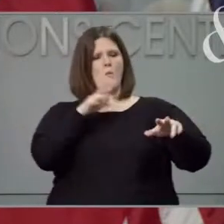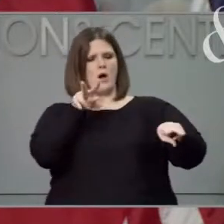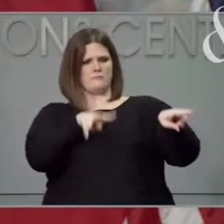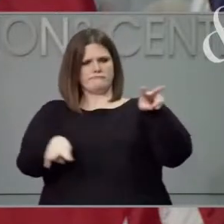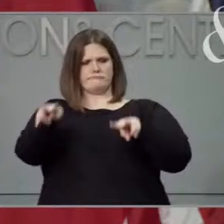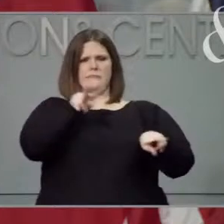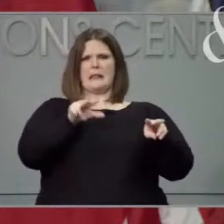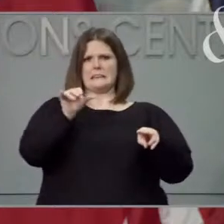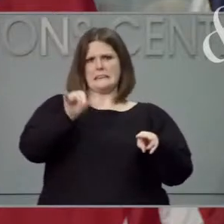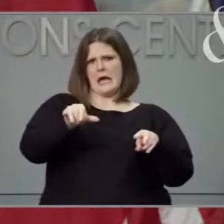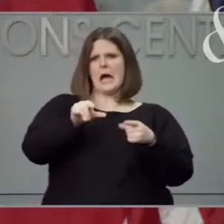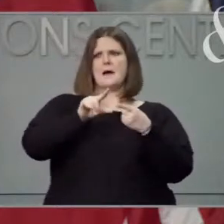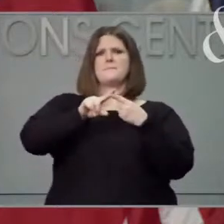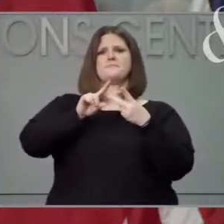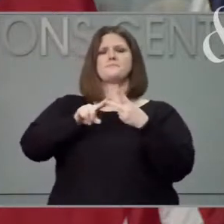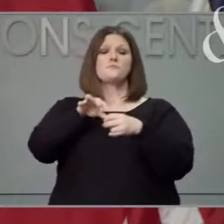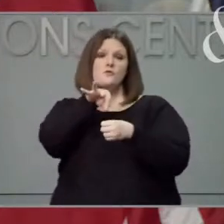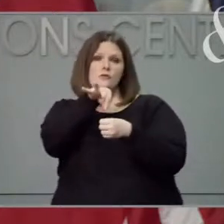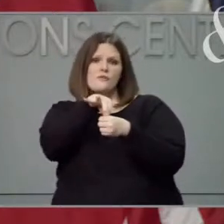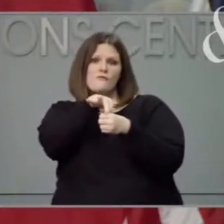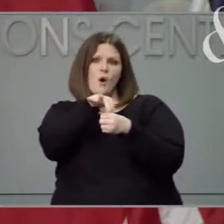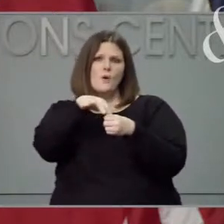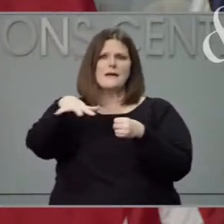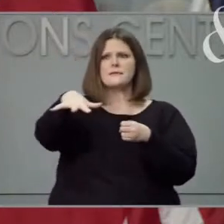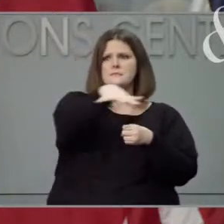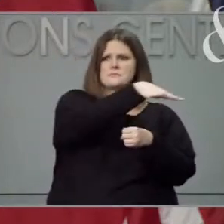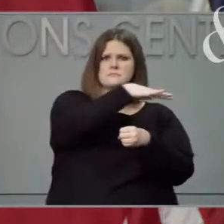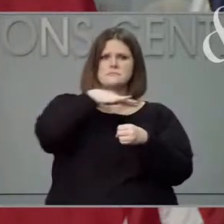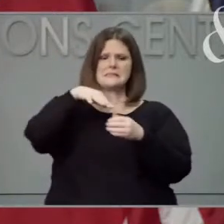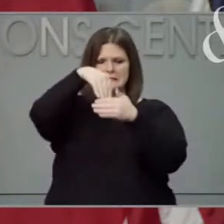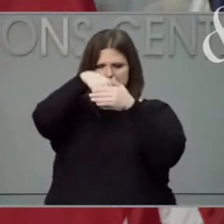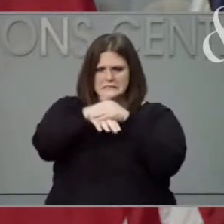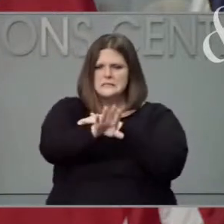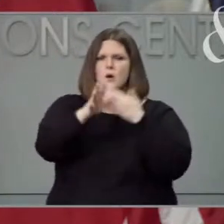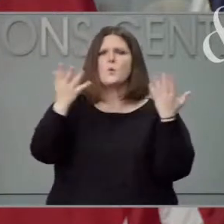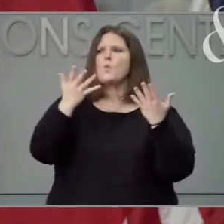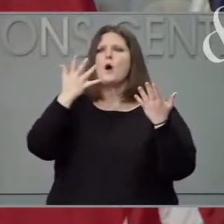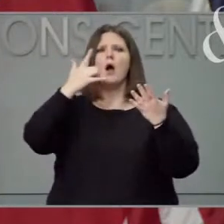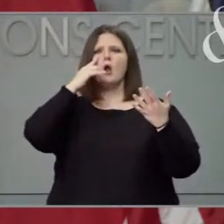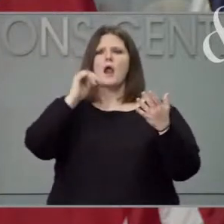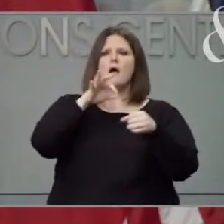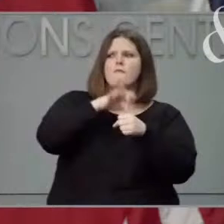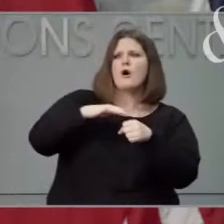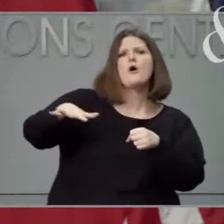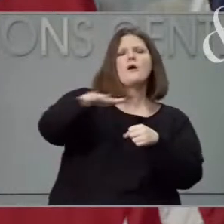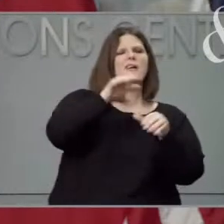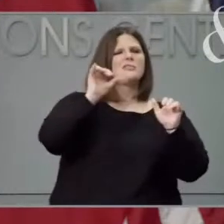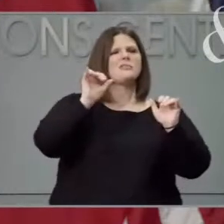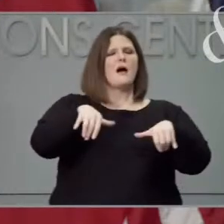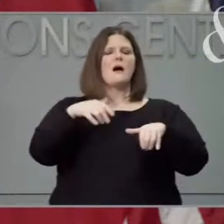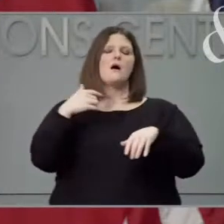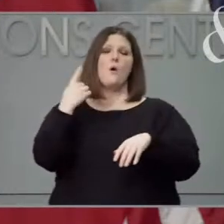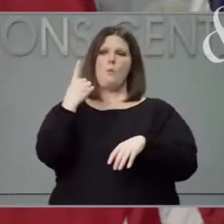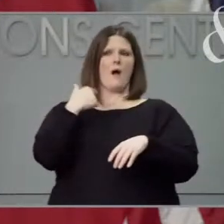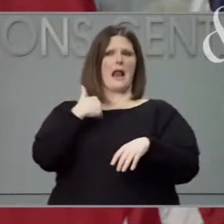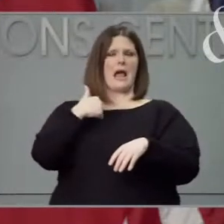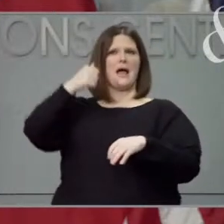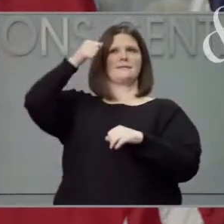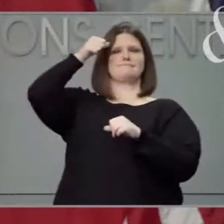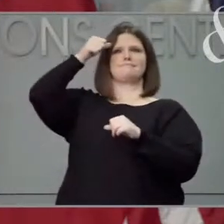how to have the best voting environment that we possibly can. I think one takeaway from me, for me, is